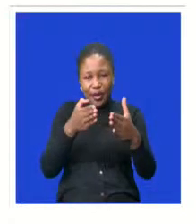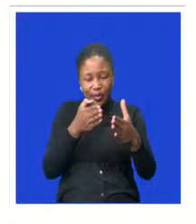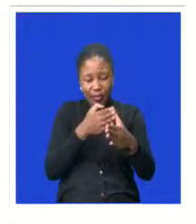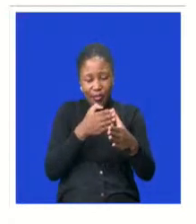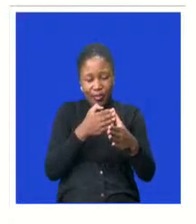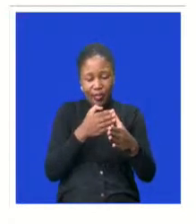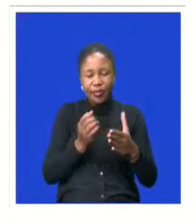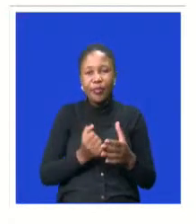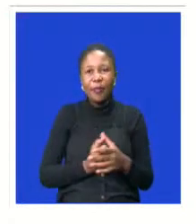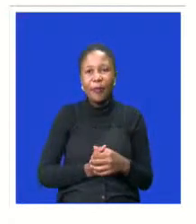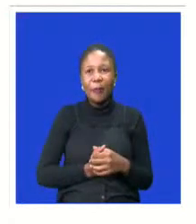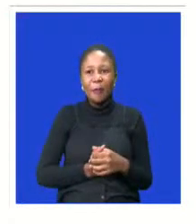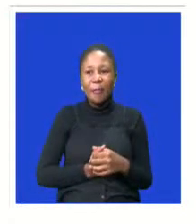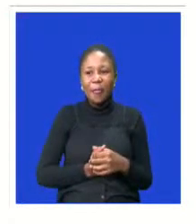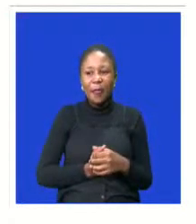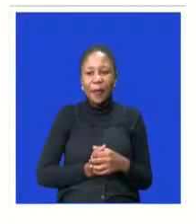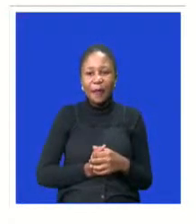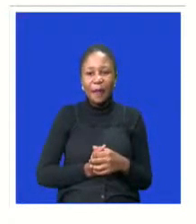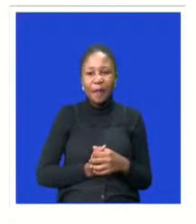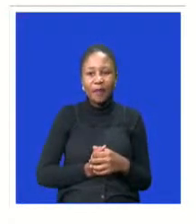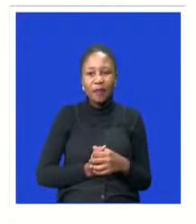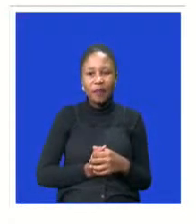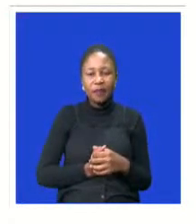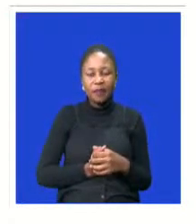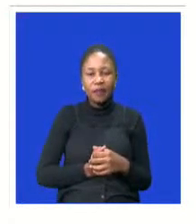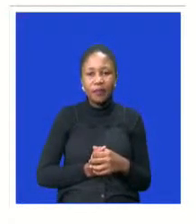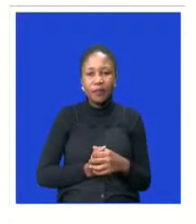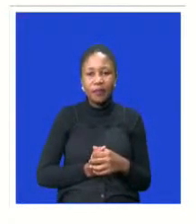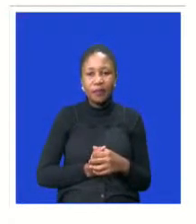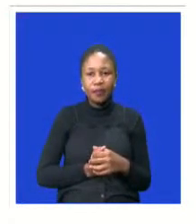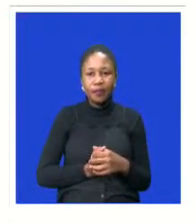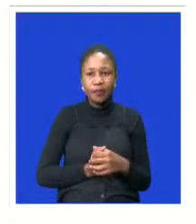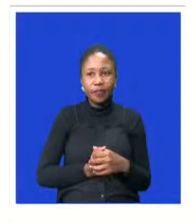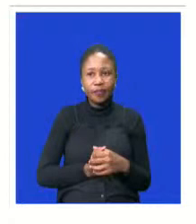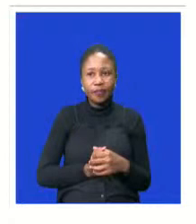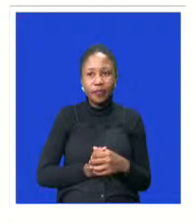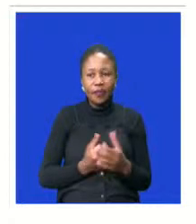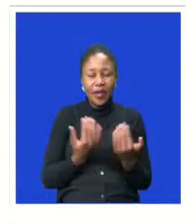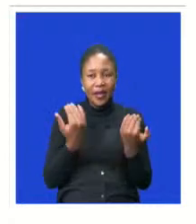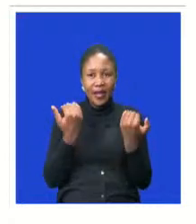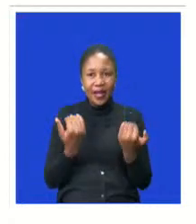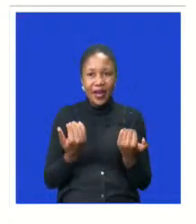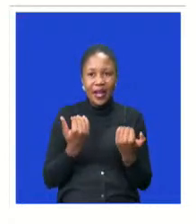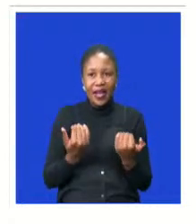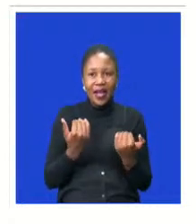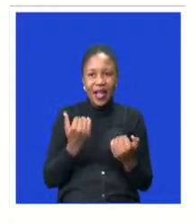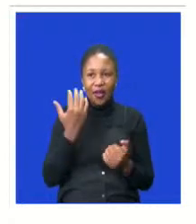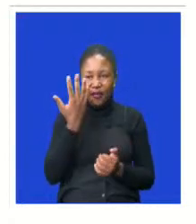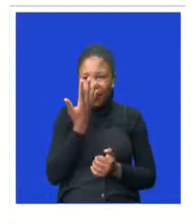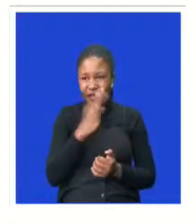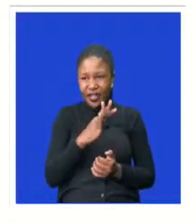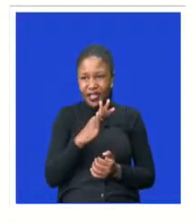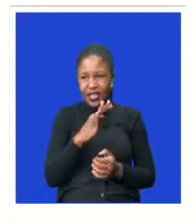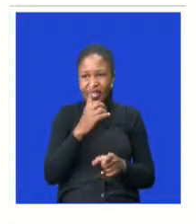Now, dear learner, now that we have learned about sentences in our